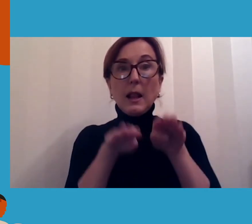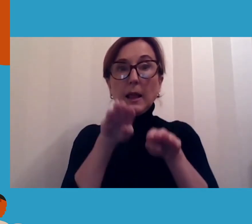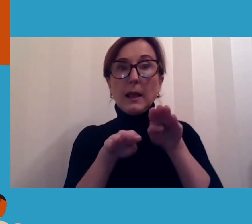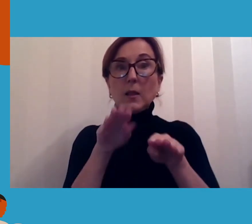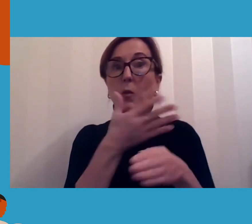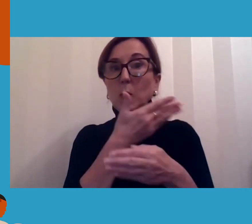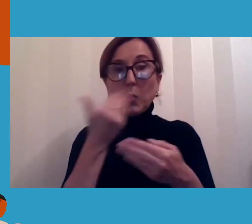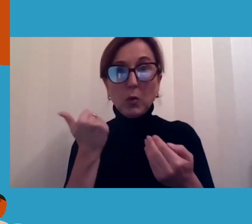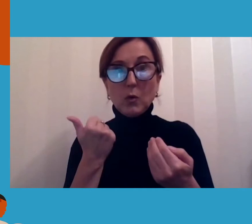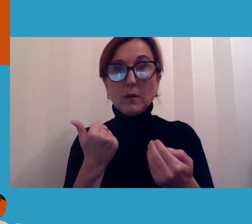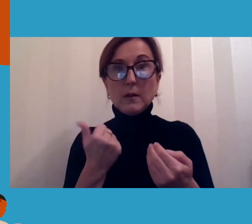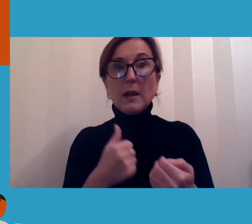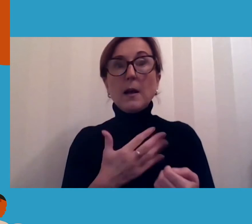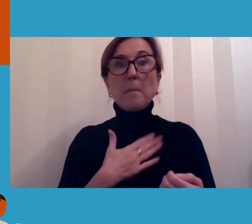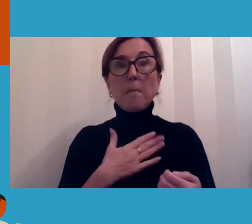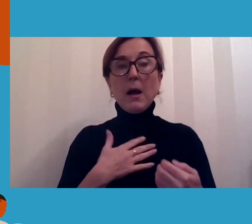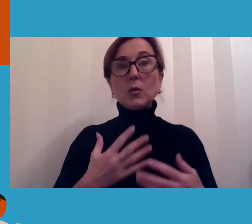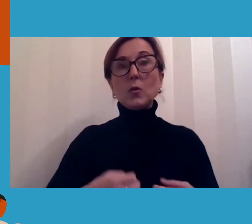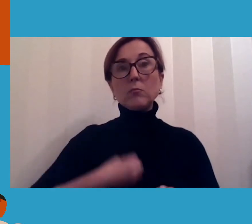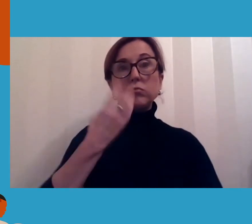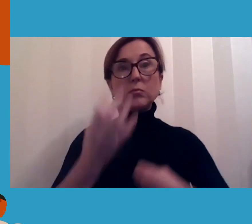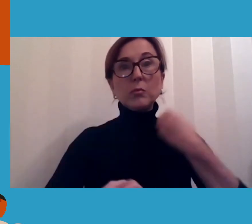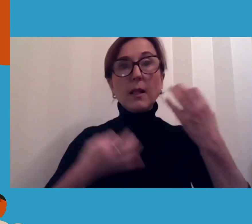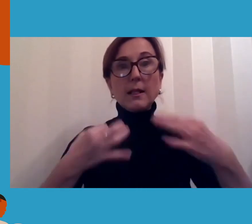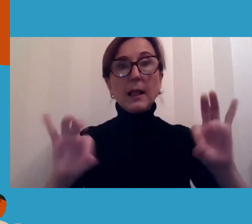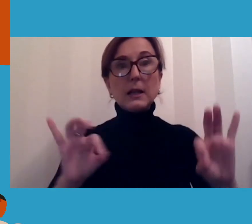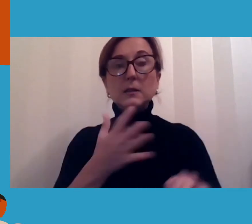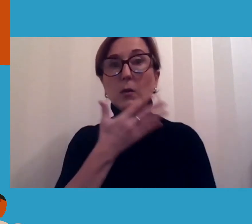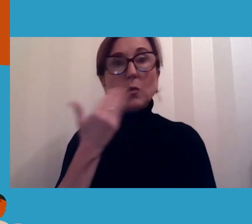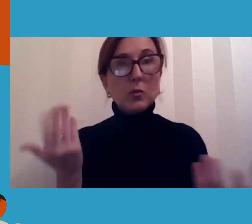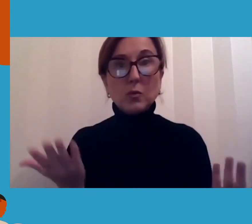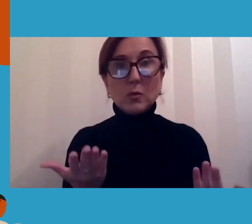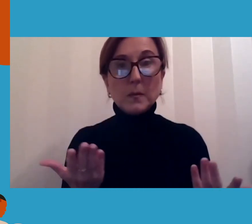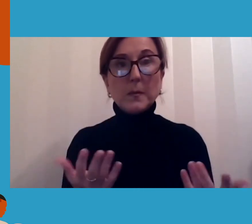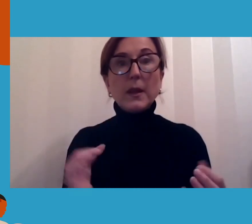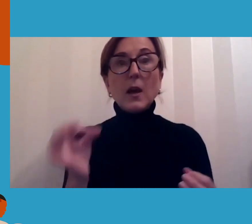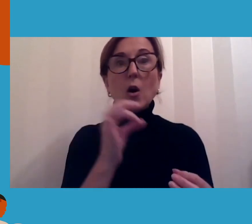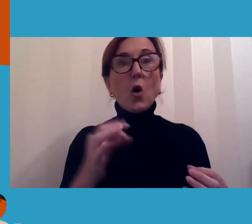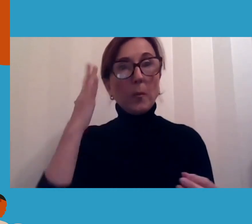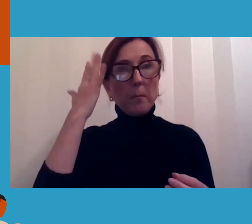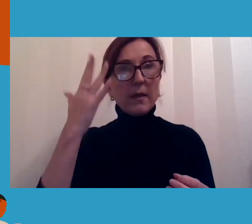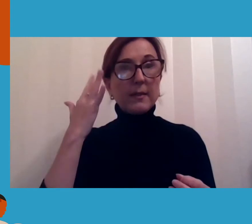characteristics, this crime may be defined as the crime which